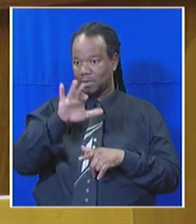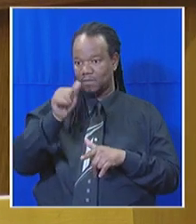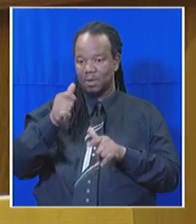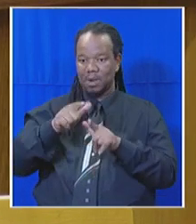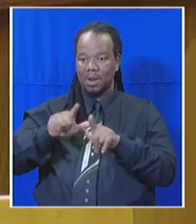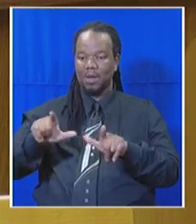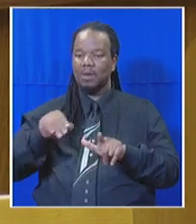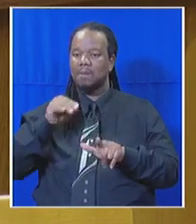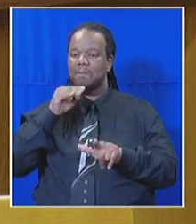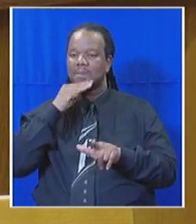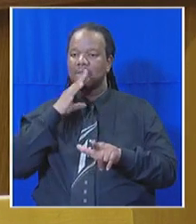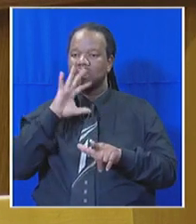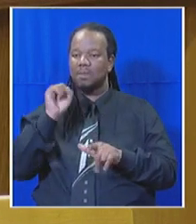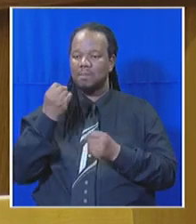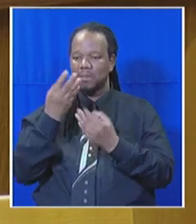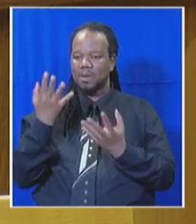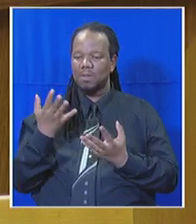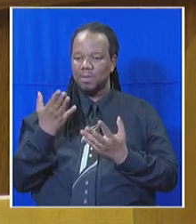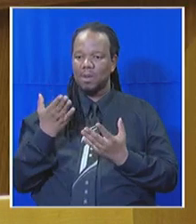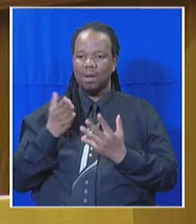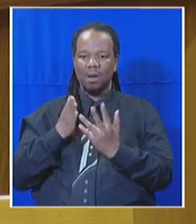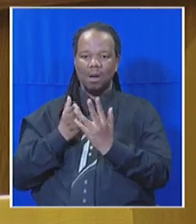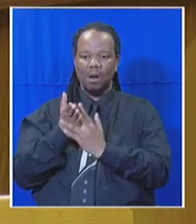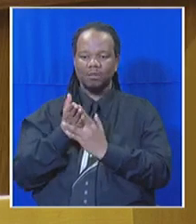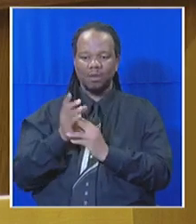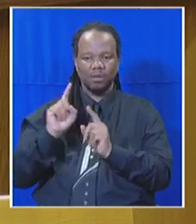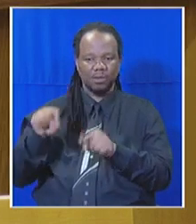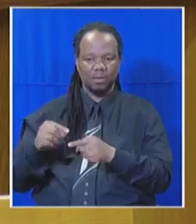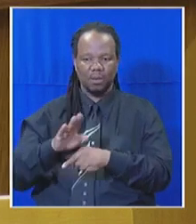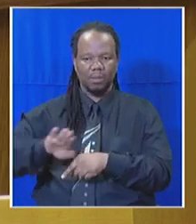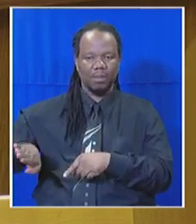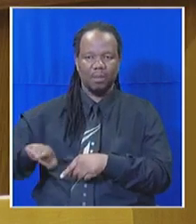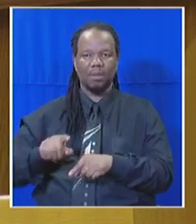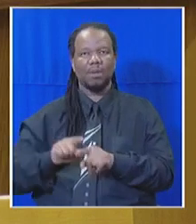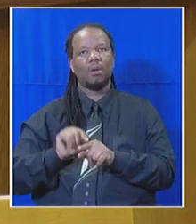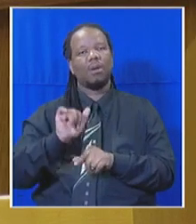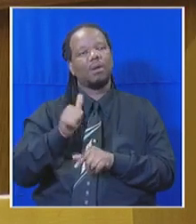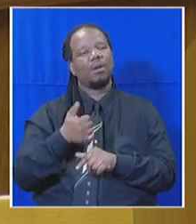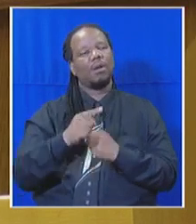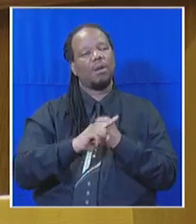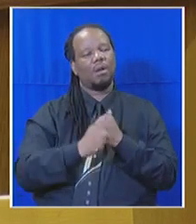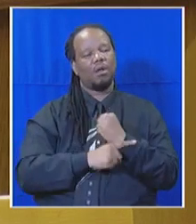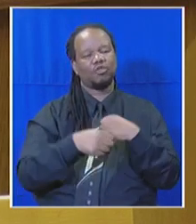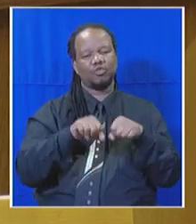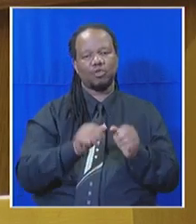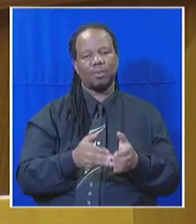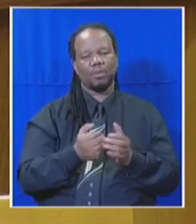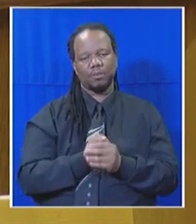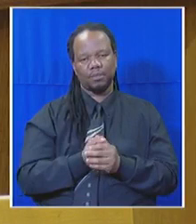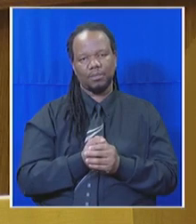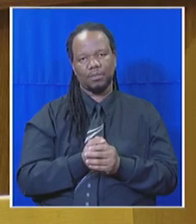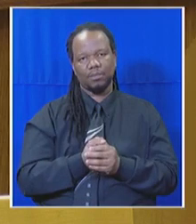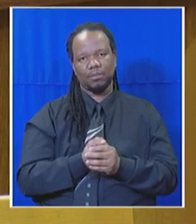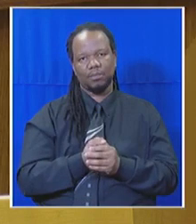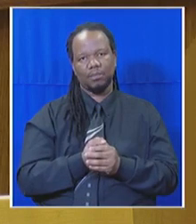by the majority of the people, so we are calling for that. But lastly, House Chairperson, we